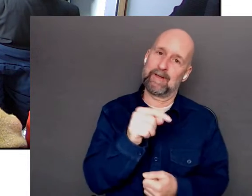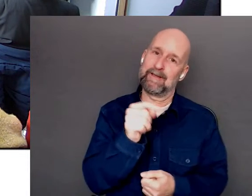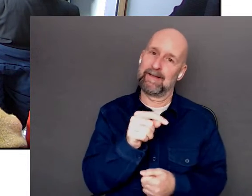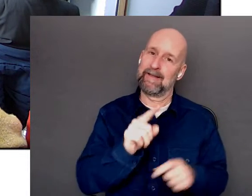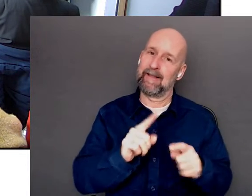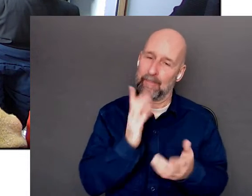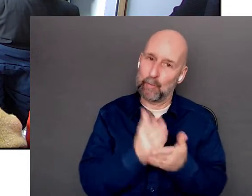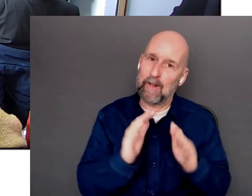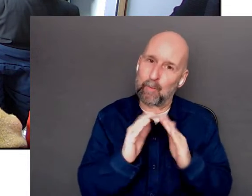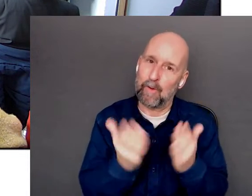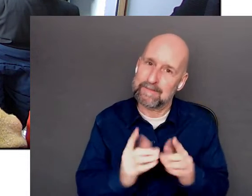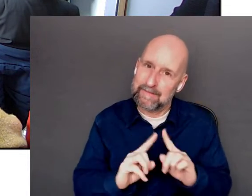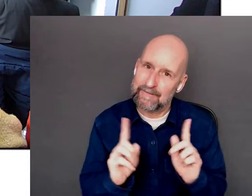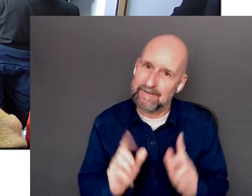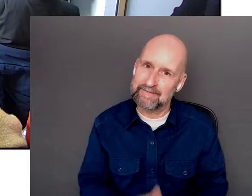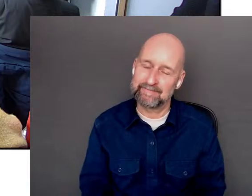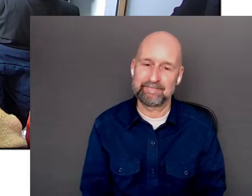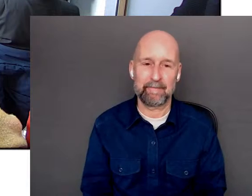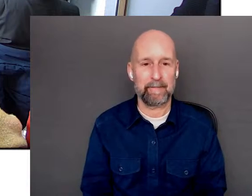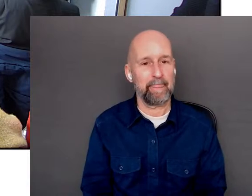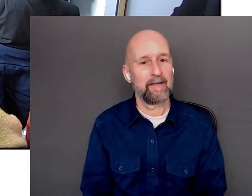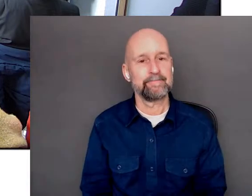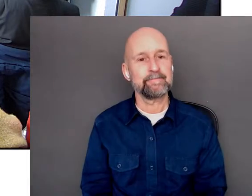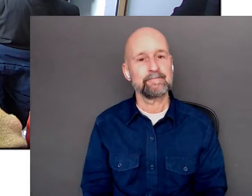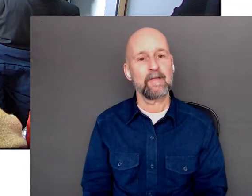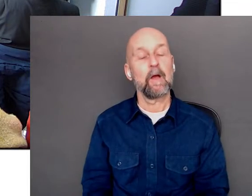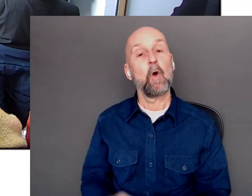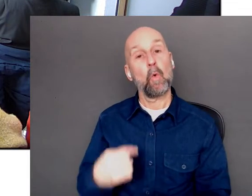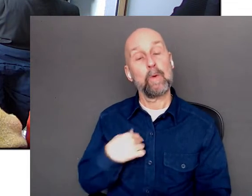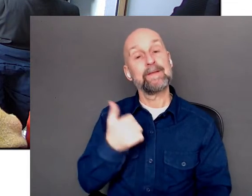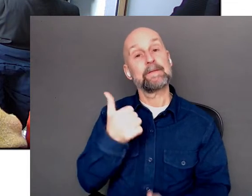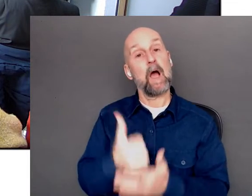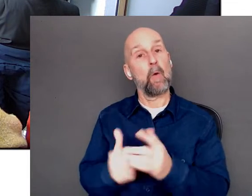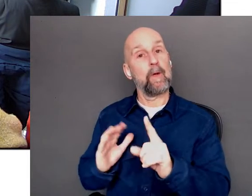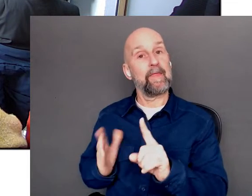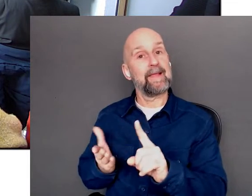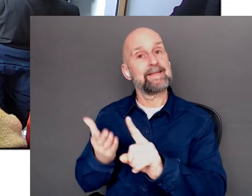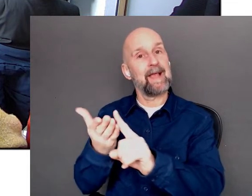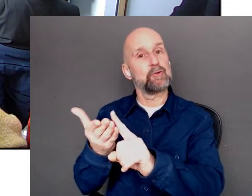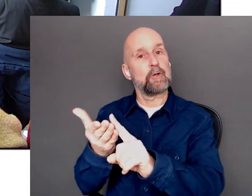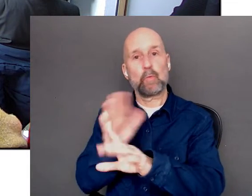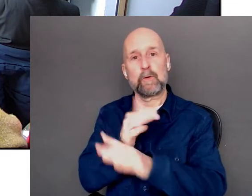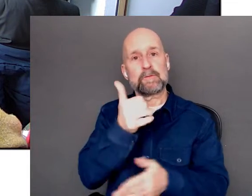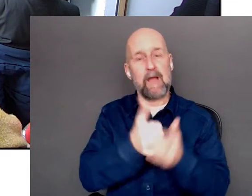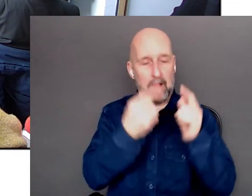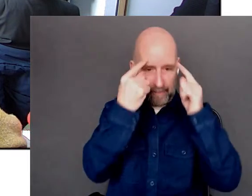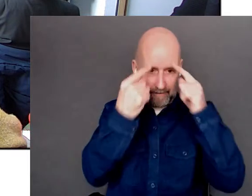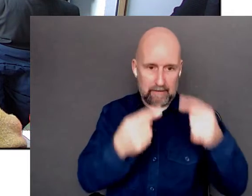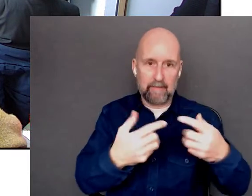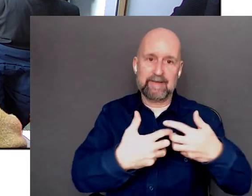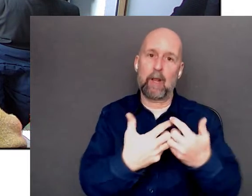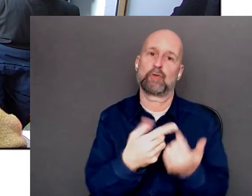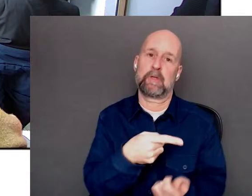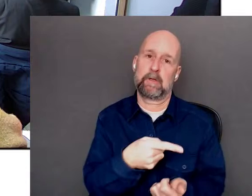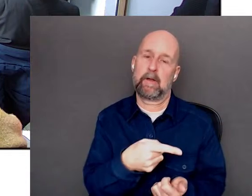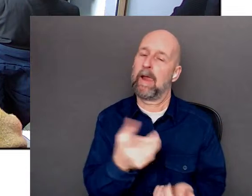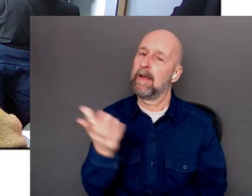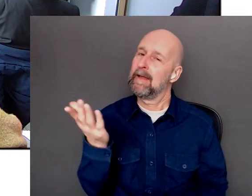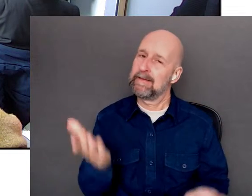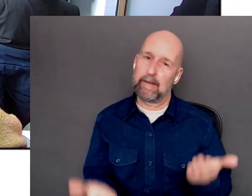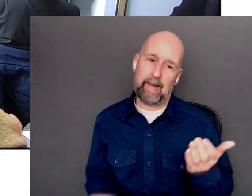I think we start from intention rather than technology, but I think it depends. But so